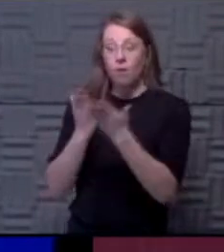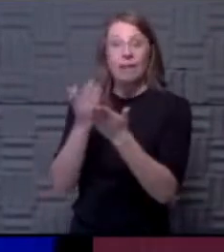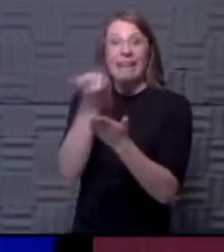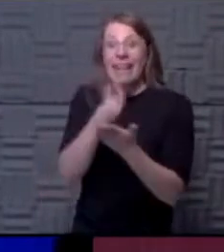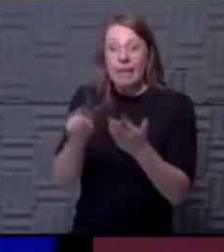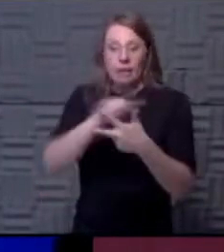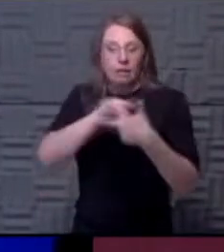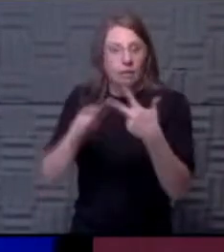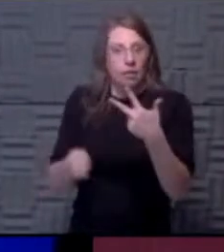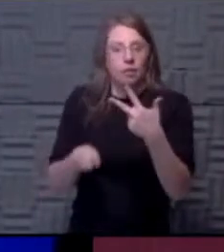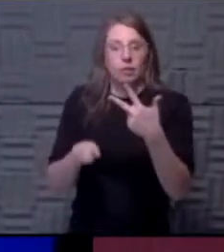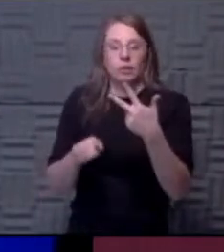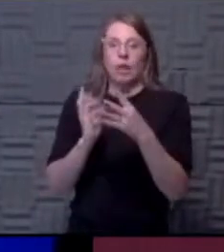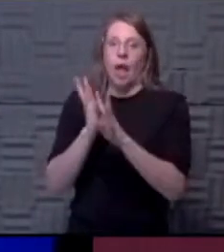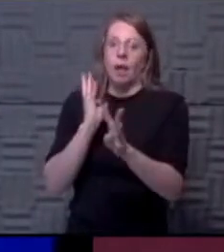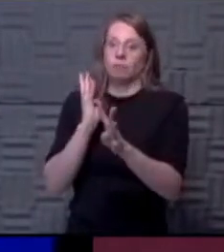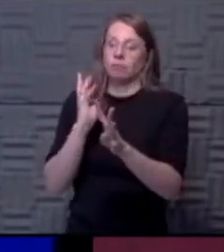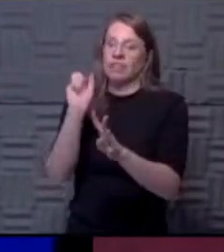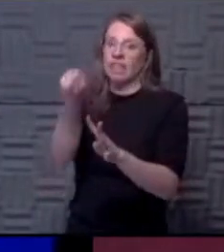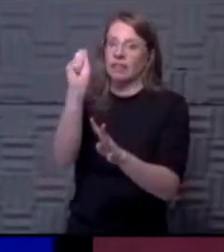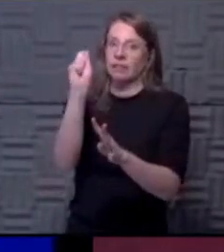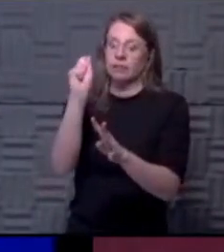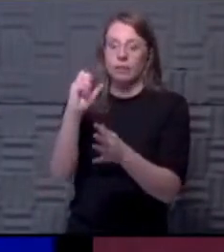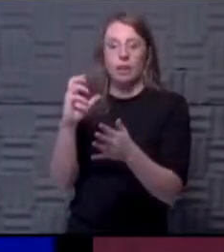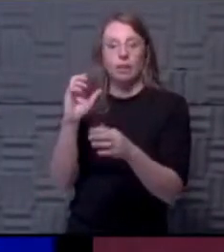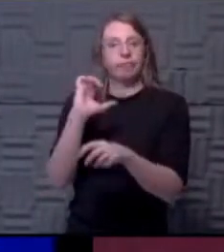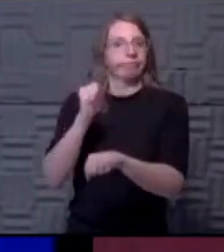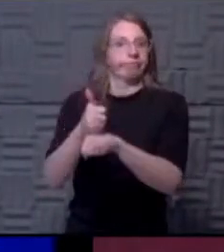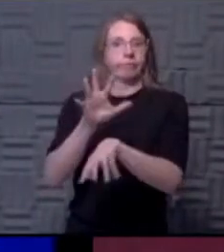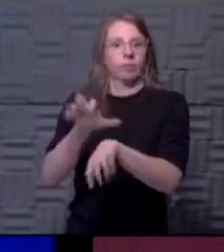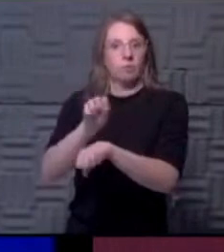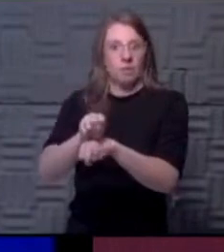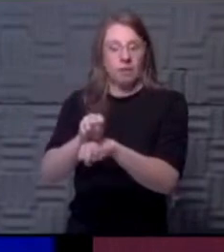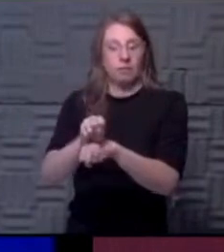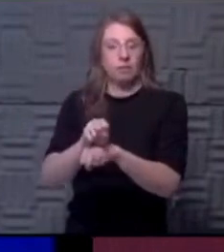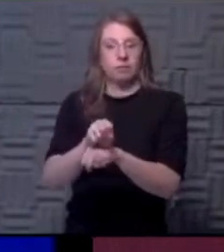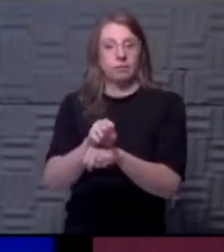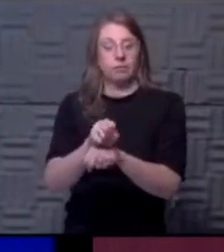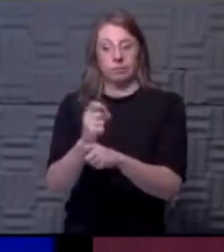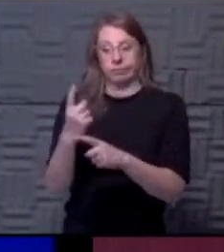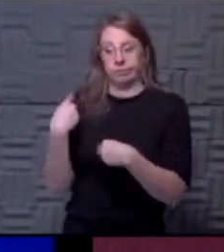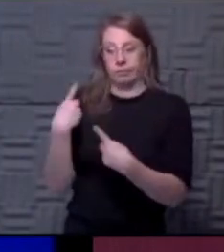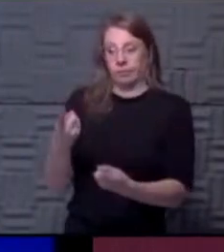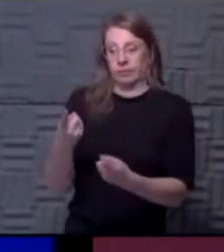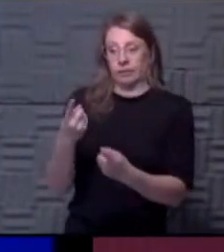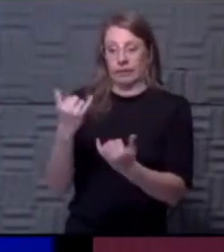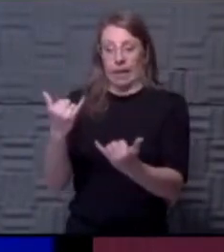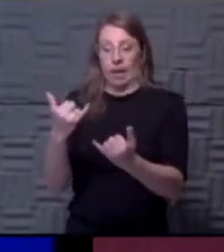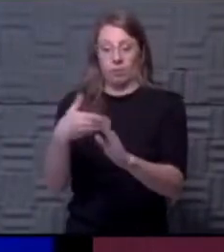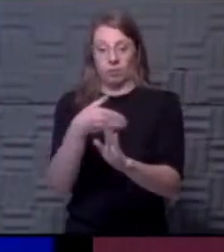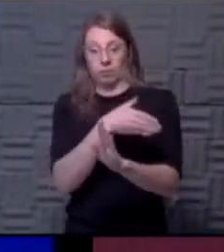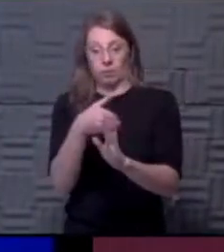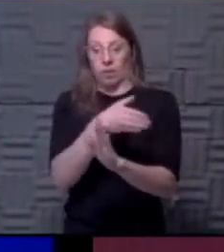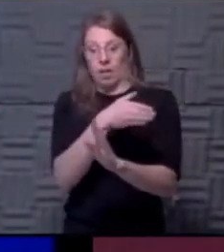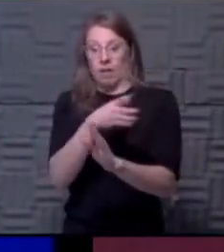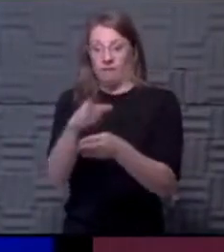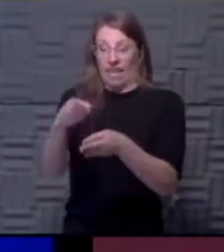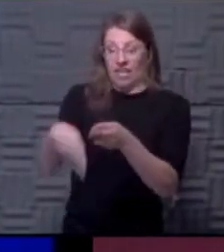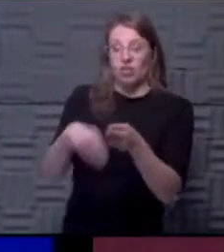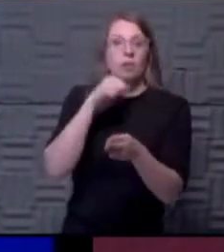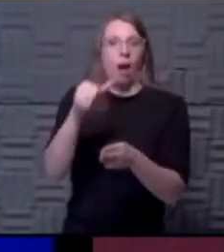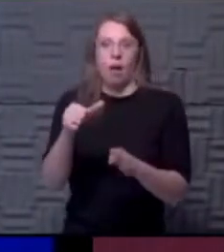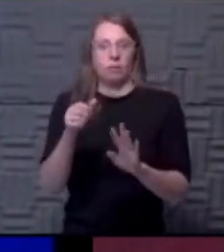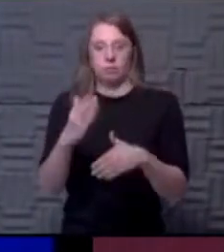of them, get in line, say yes, get your appointment, go out. In the meantime, remember that this isn't done. As Dr. Norman said, even